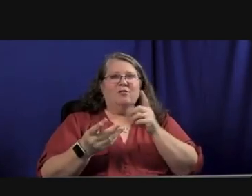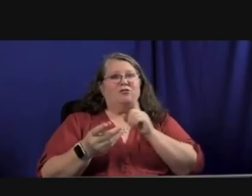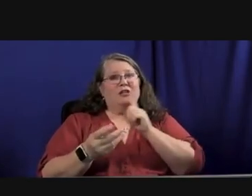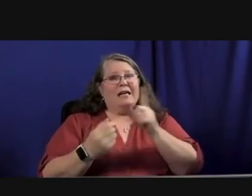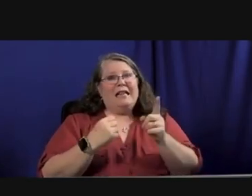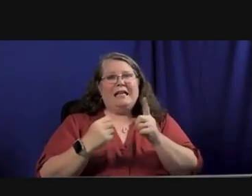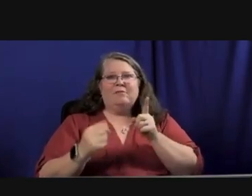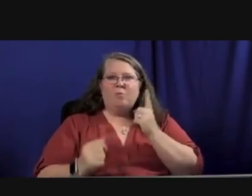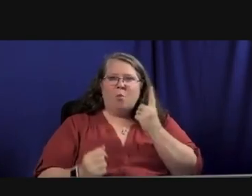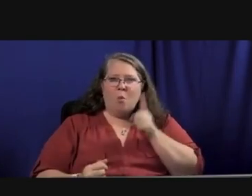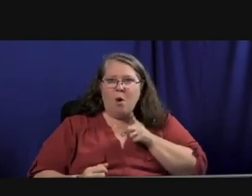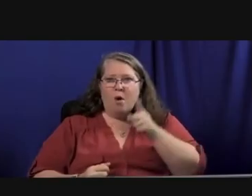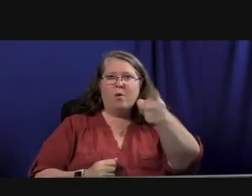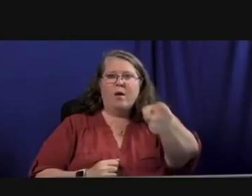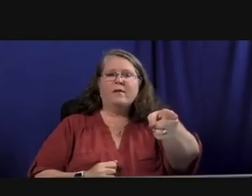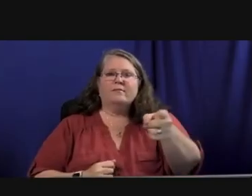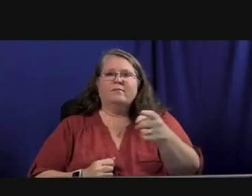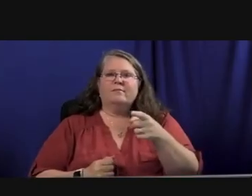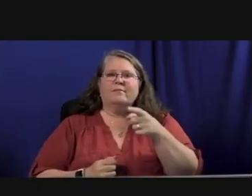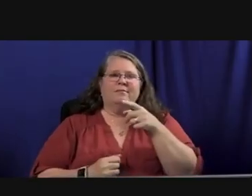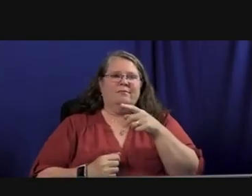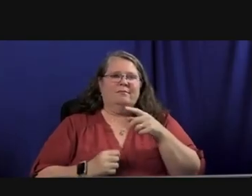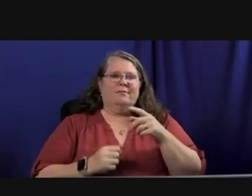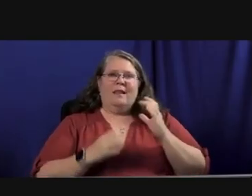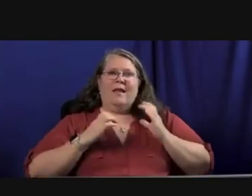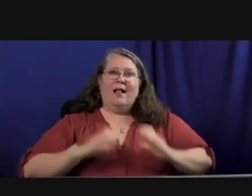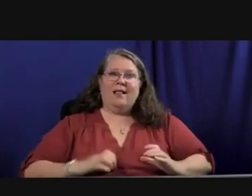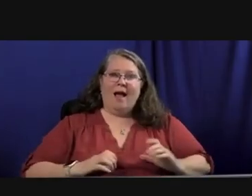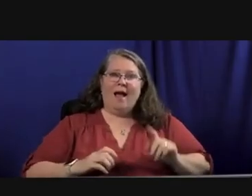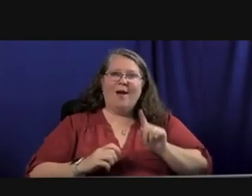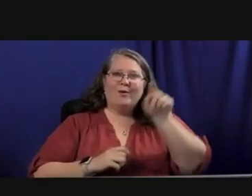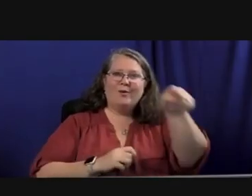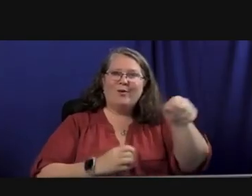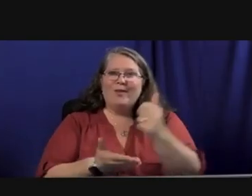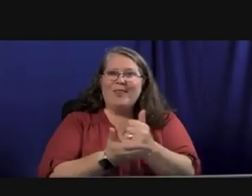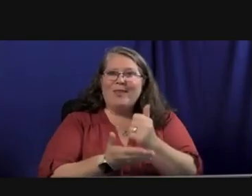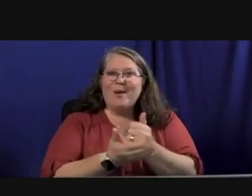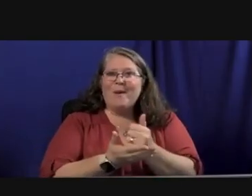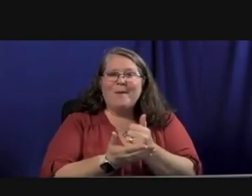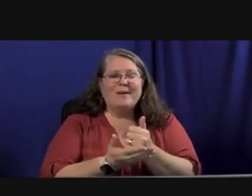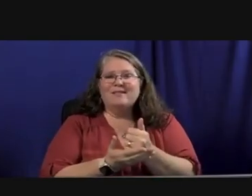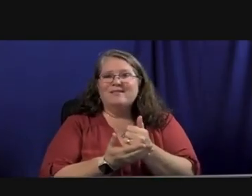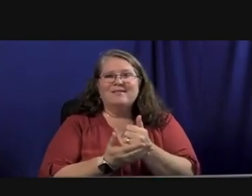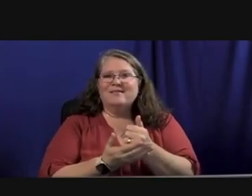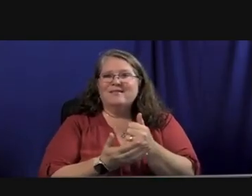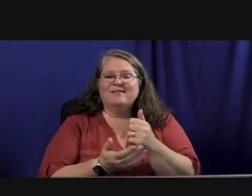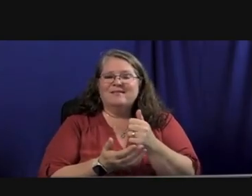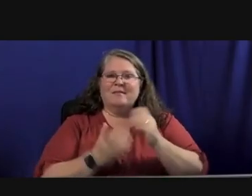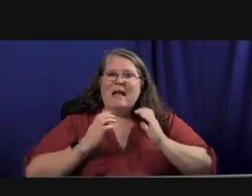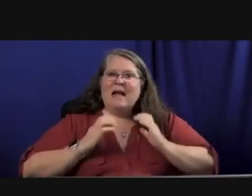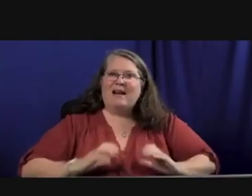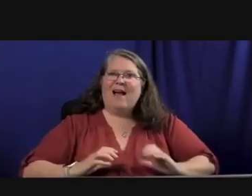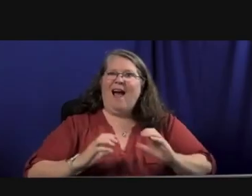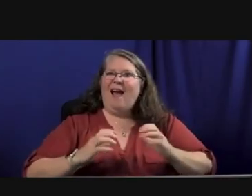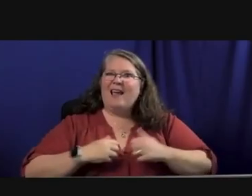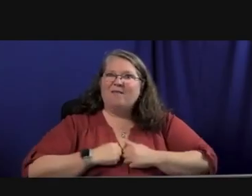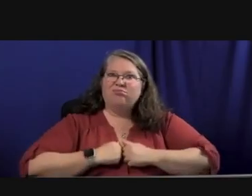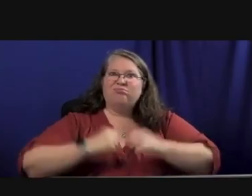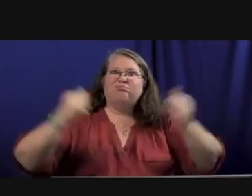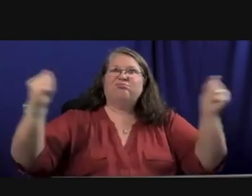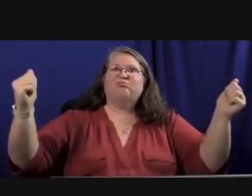information. Really, information usually is more one way in the mental health arena. Typically,